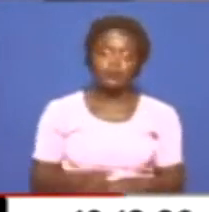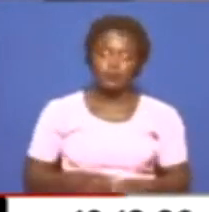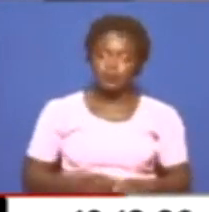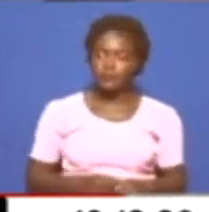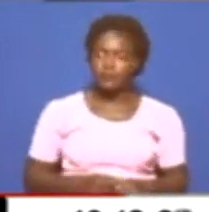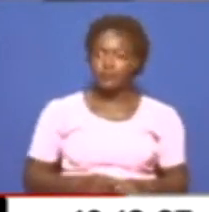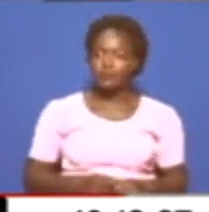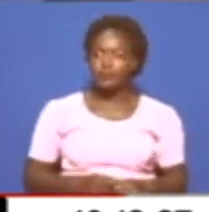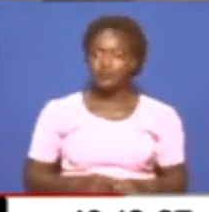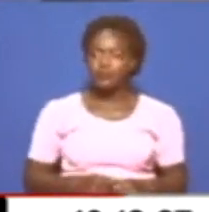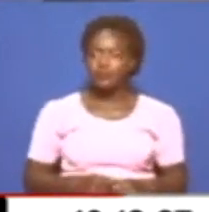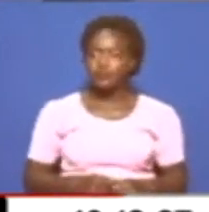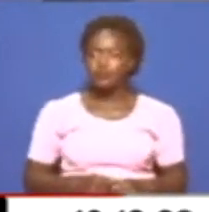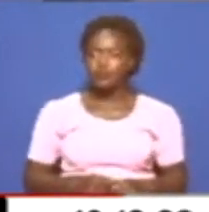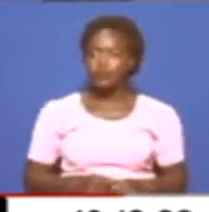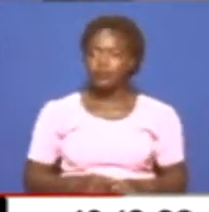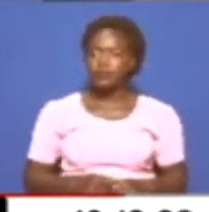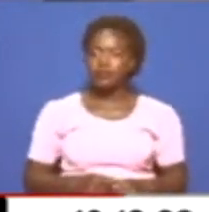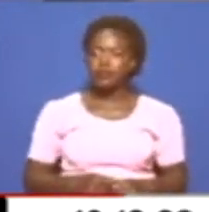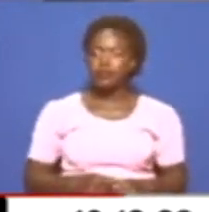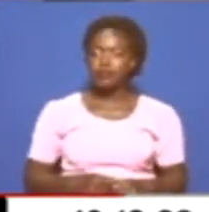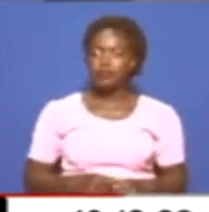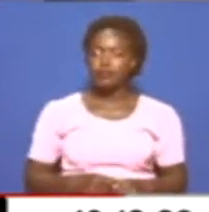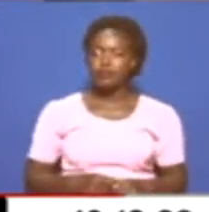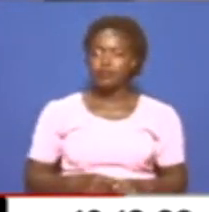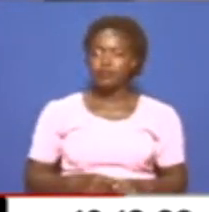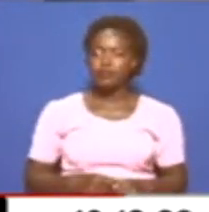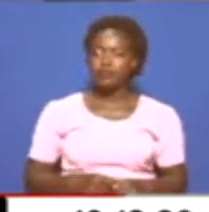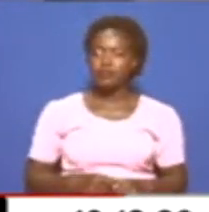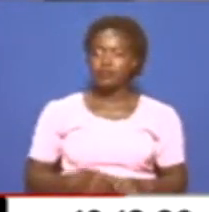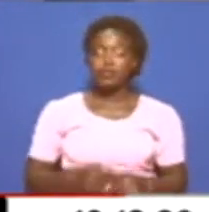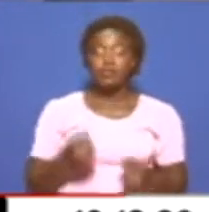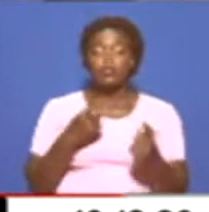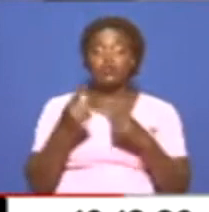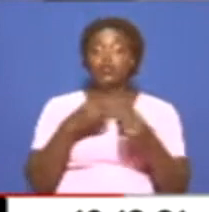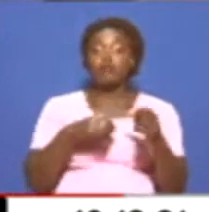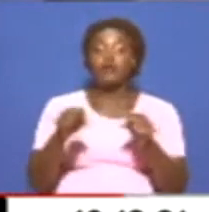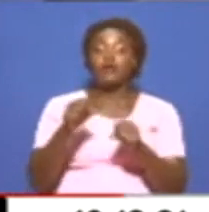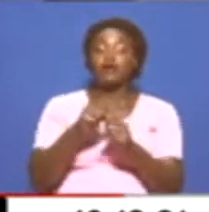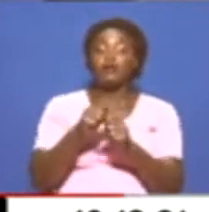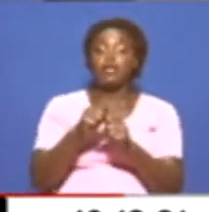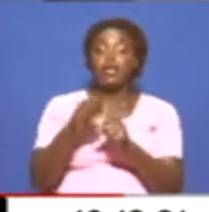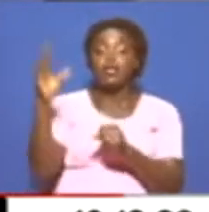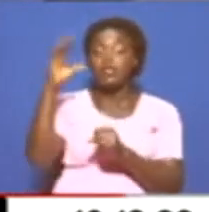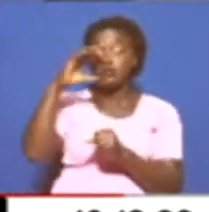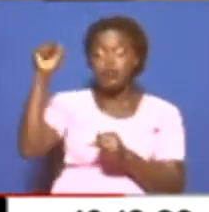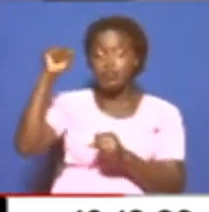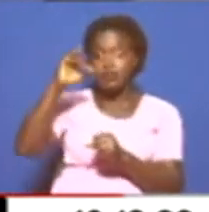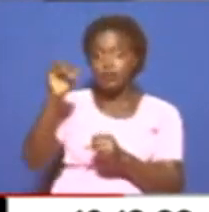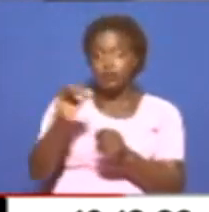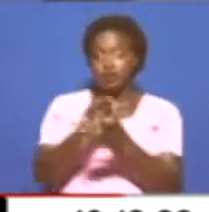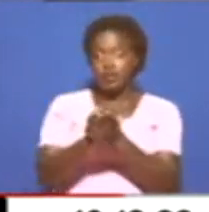today. That is something also we are going to be looking at. And talking about the president, also the Jubilee Party